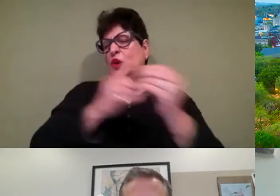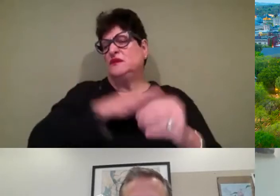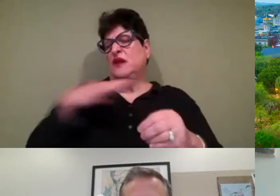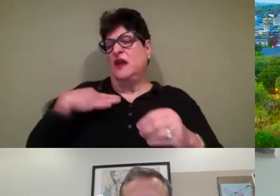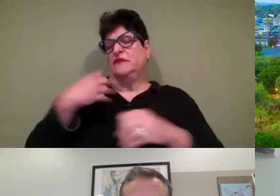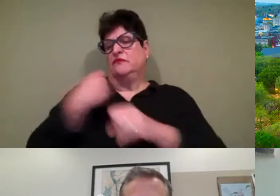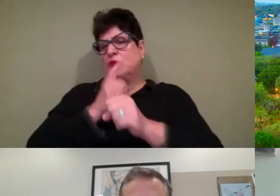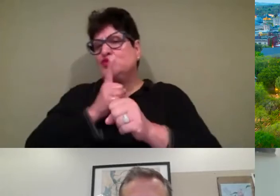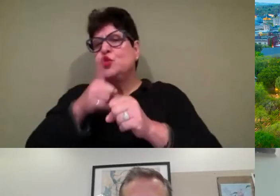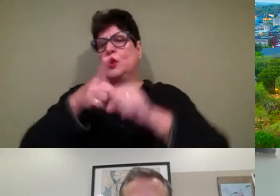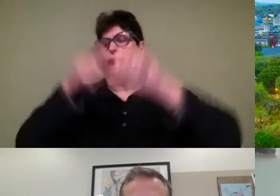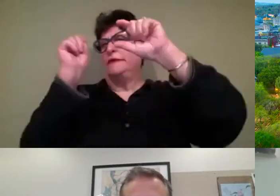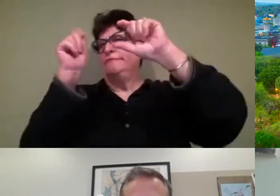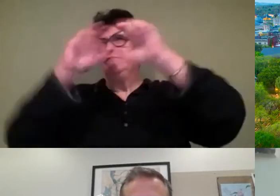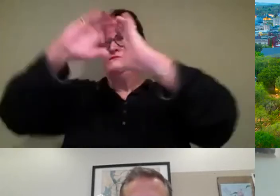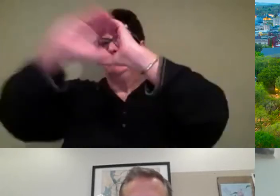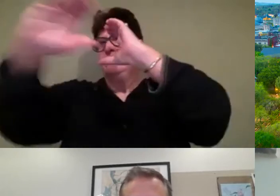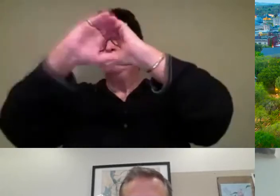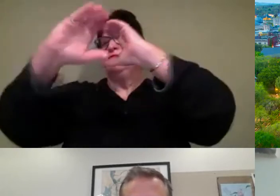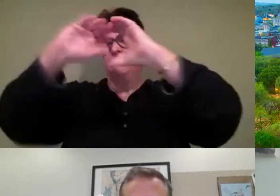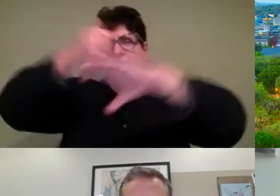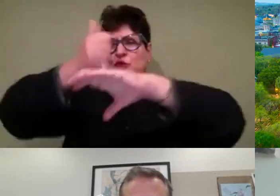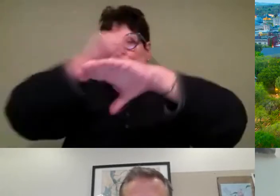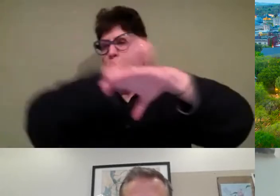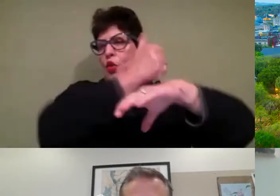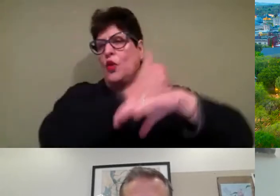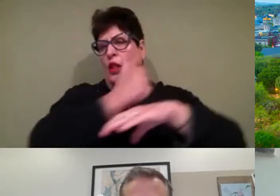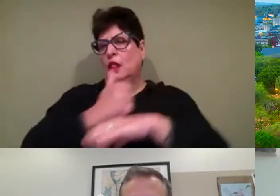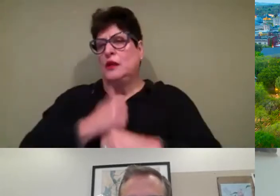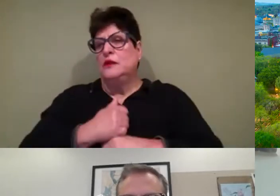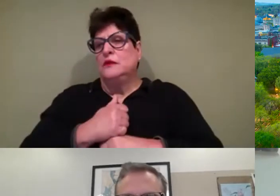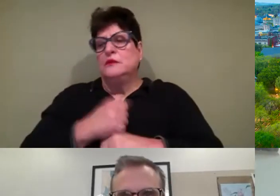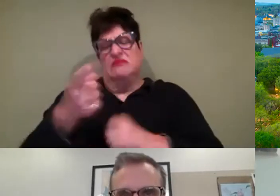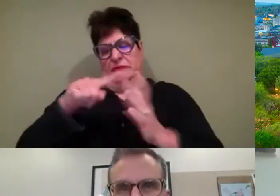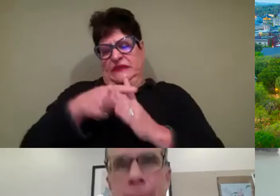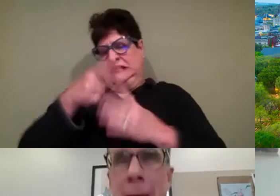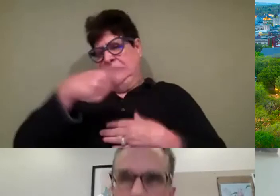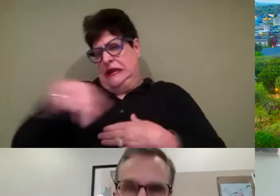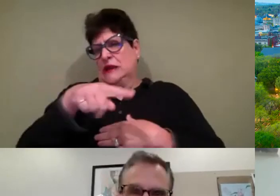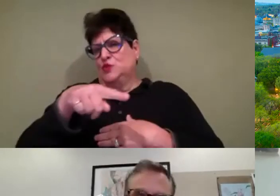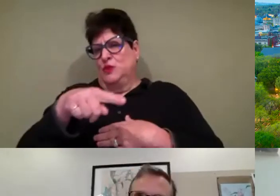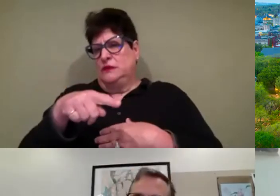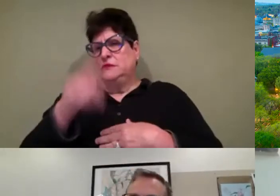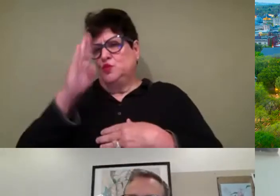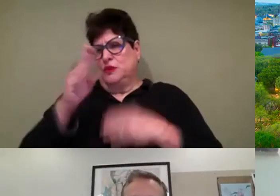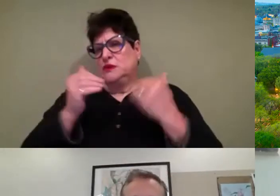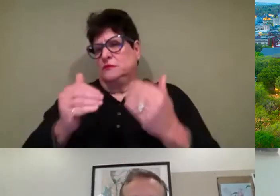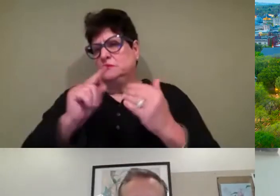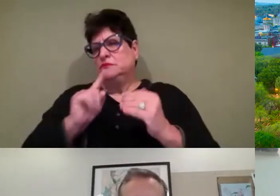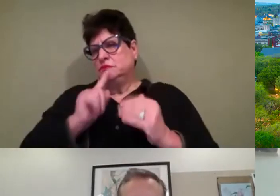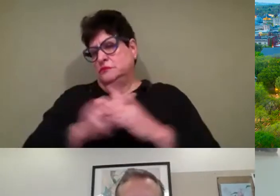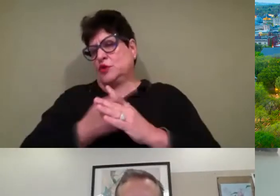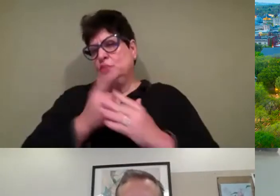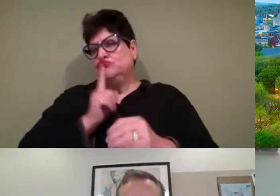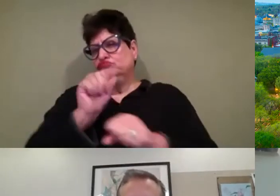installed as soon as we receive them, likely beginning next week. And so that's where we stand. I mean, we're